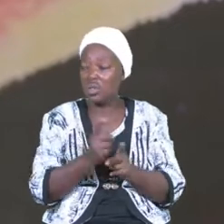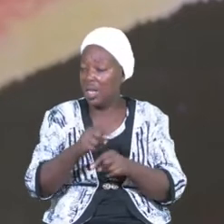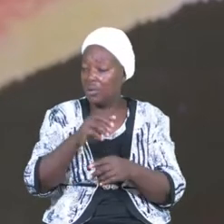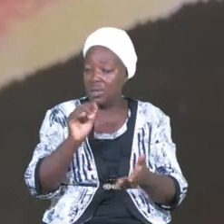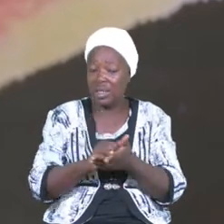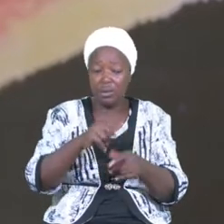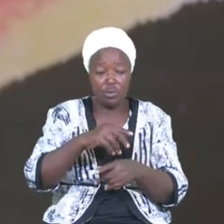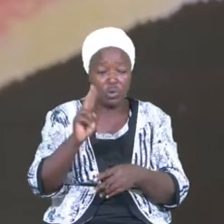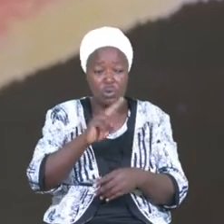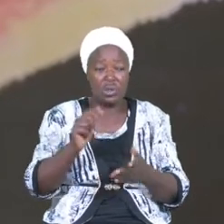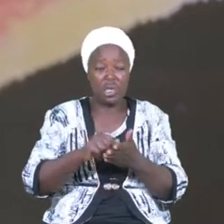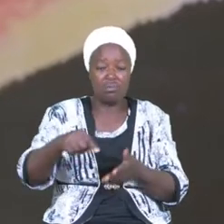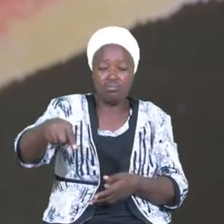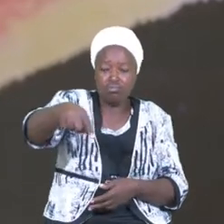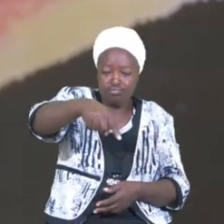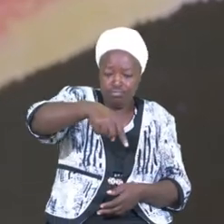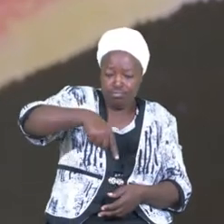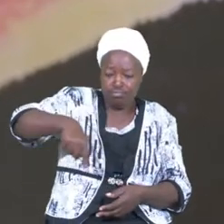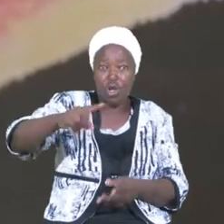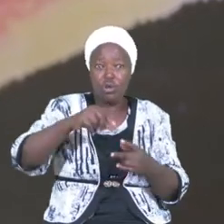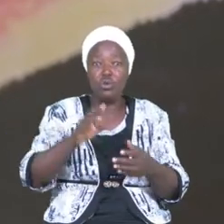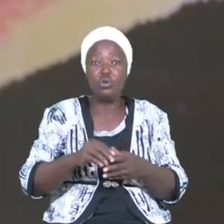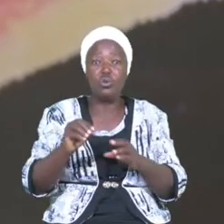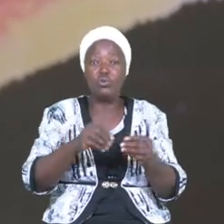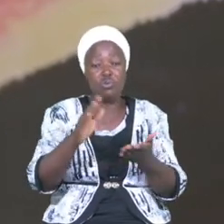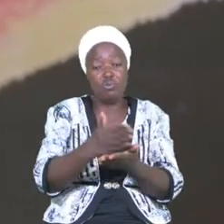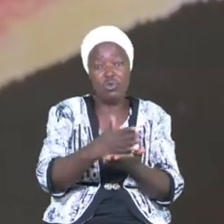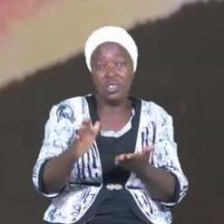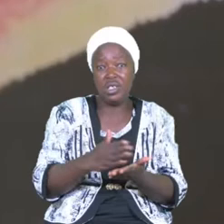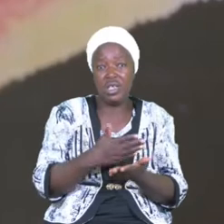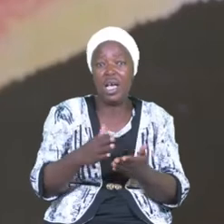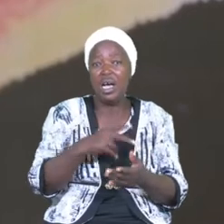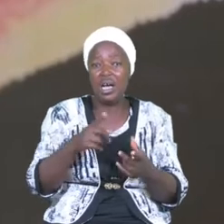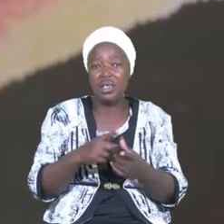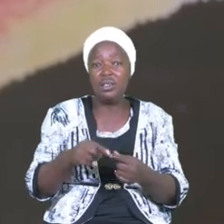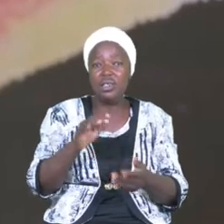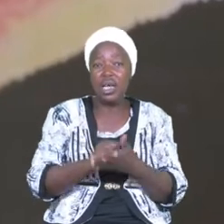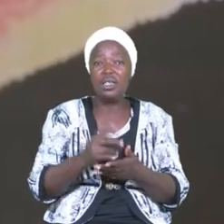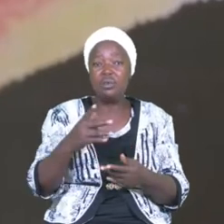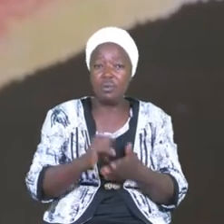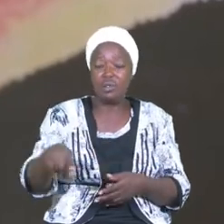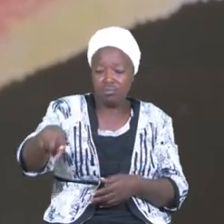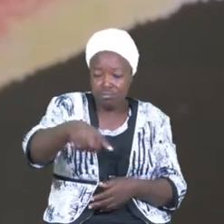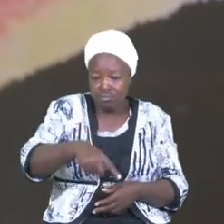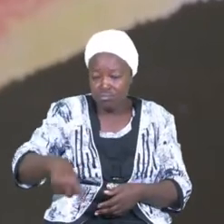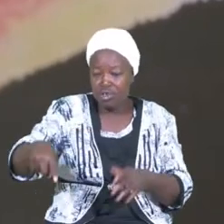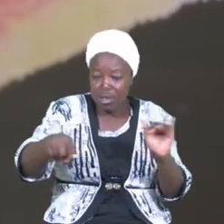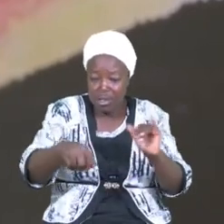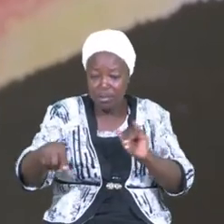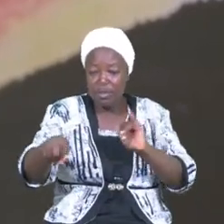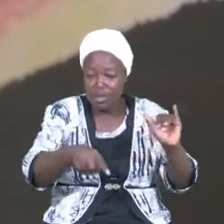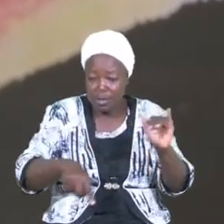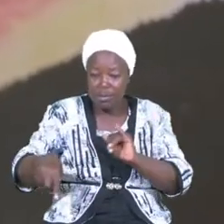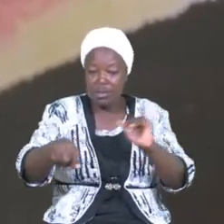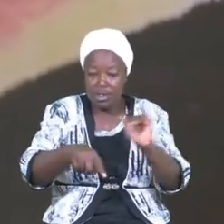has, already kind of a ring there, will be saying the same thing, the same thing, the same thing all over. He